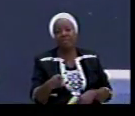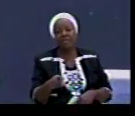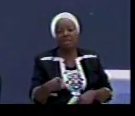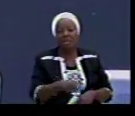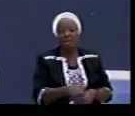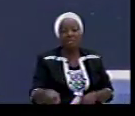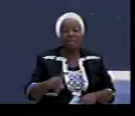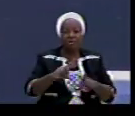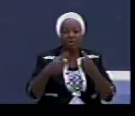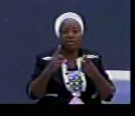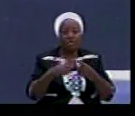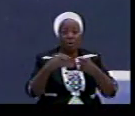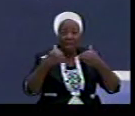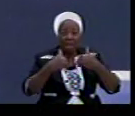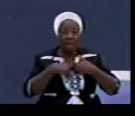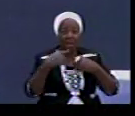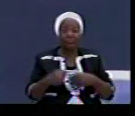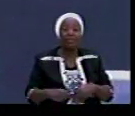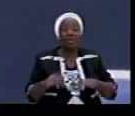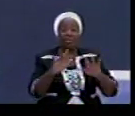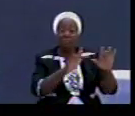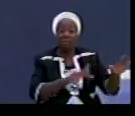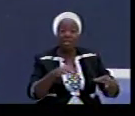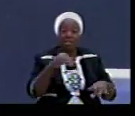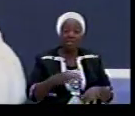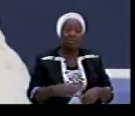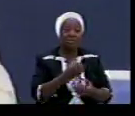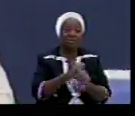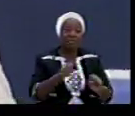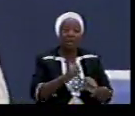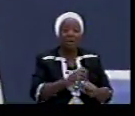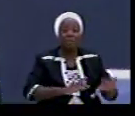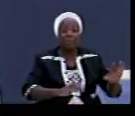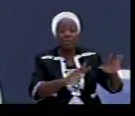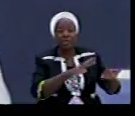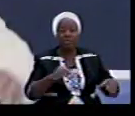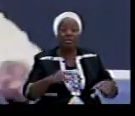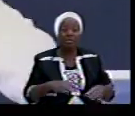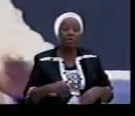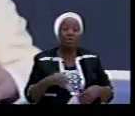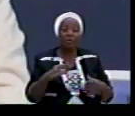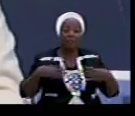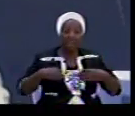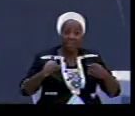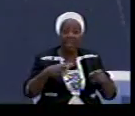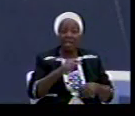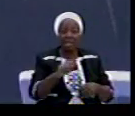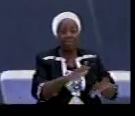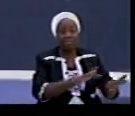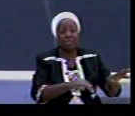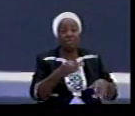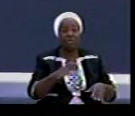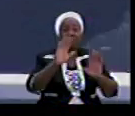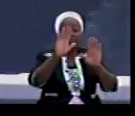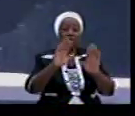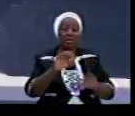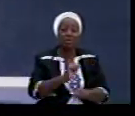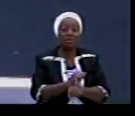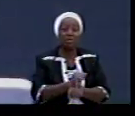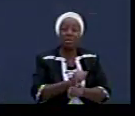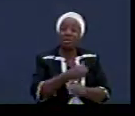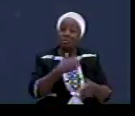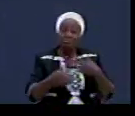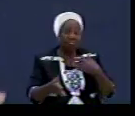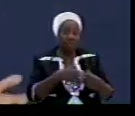in healing, and the mercy of a miracle, whatever the challenge may be, is to come and say,